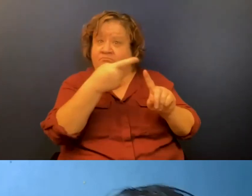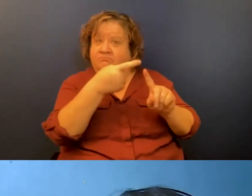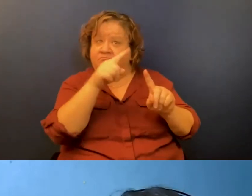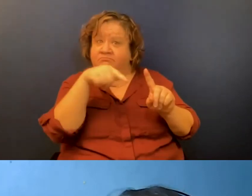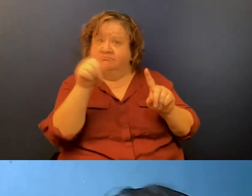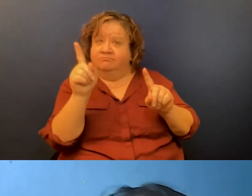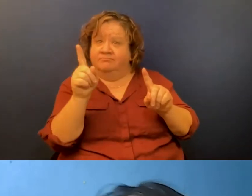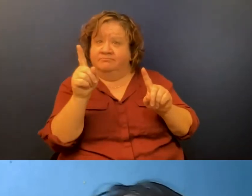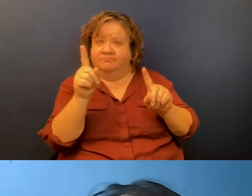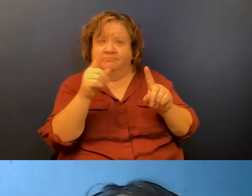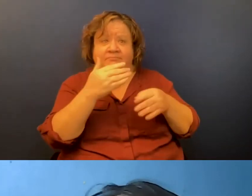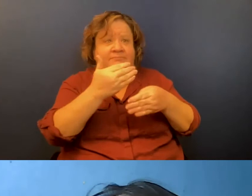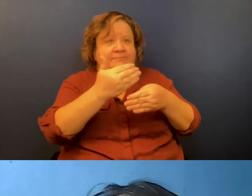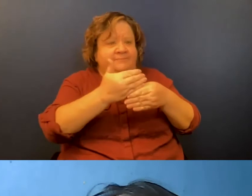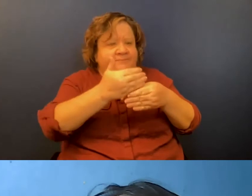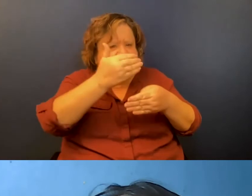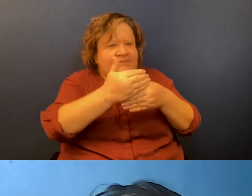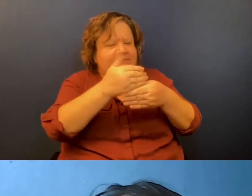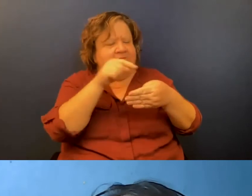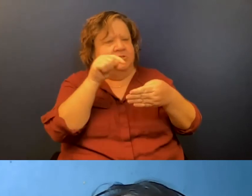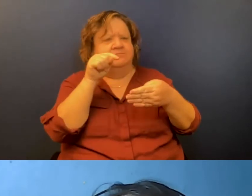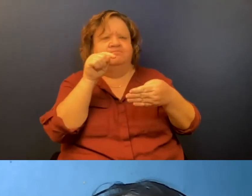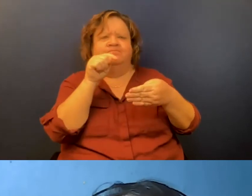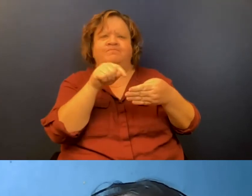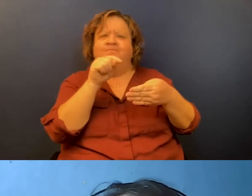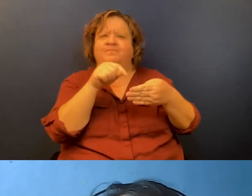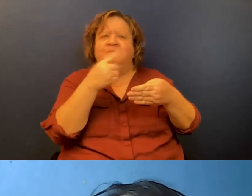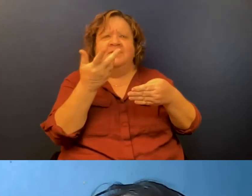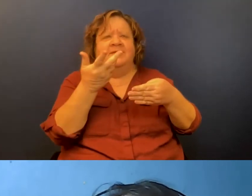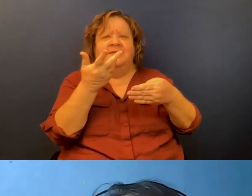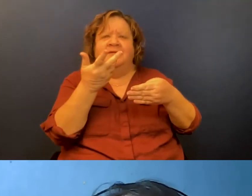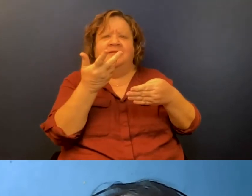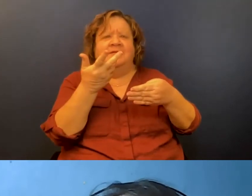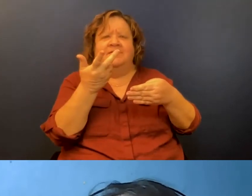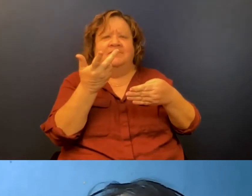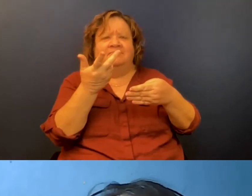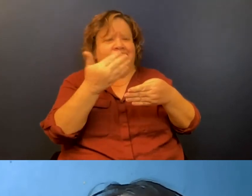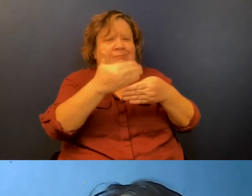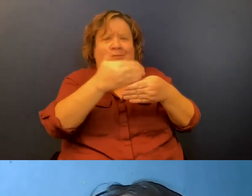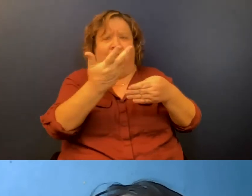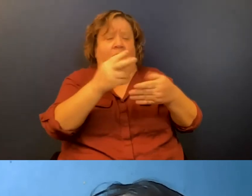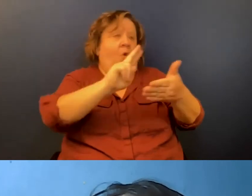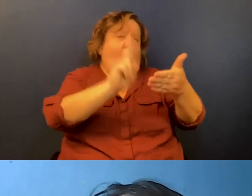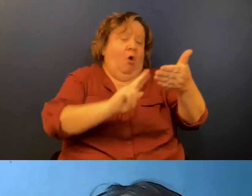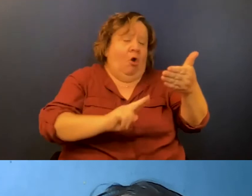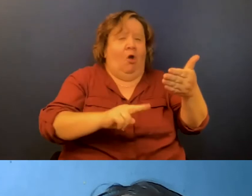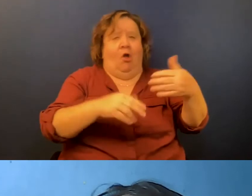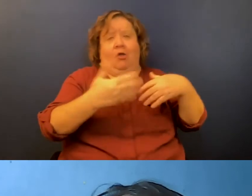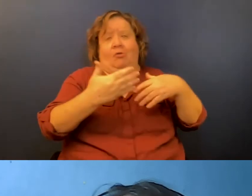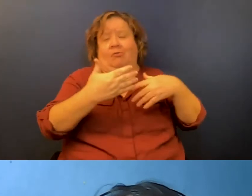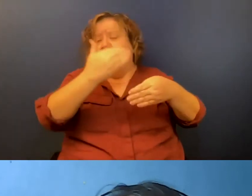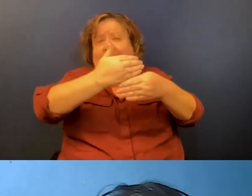well as any kind of artistic expression, be it drawing,